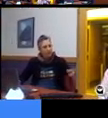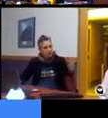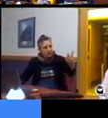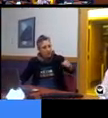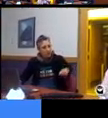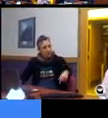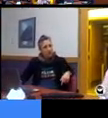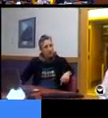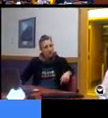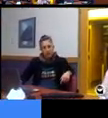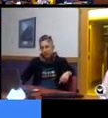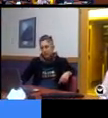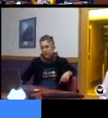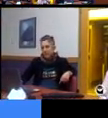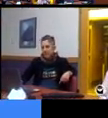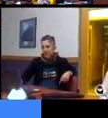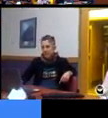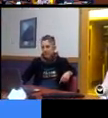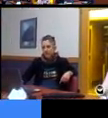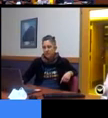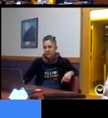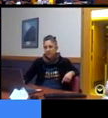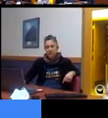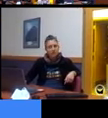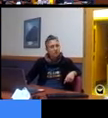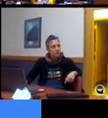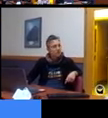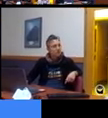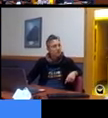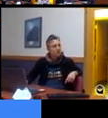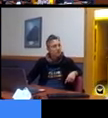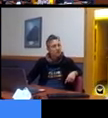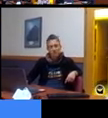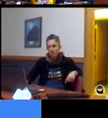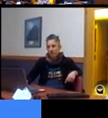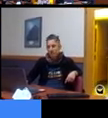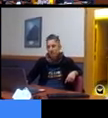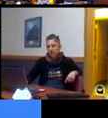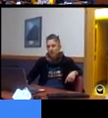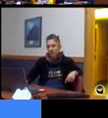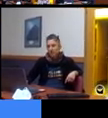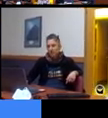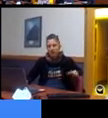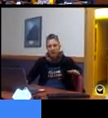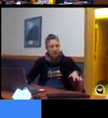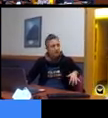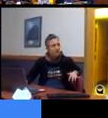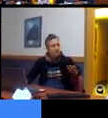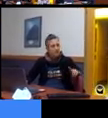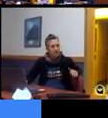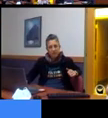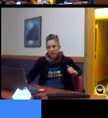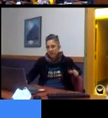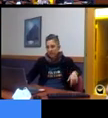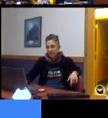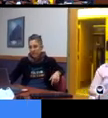little bit as we go down. And what I will say is when somebody does disclose a trauma to you, I think pause, take